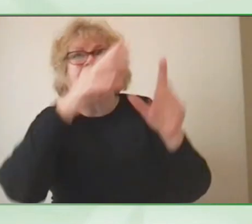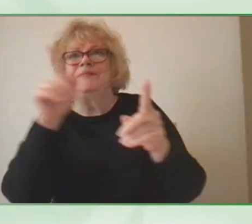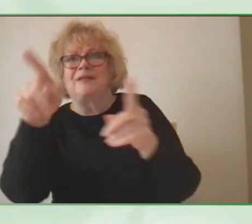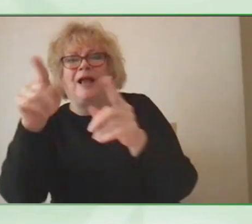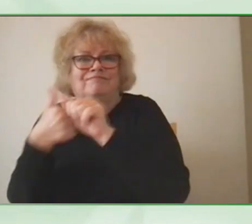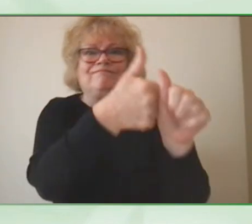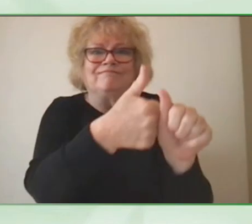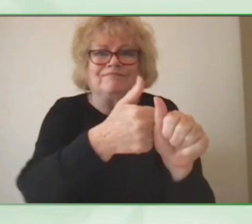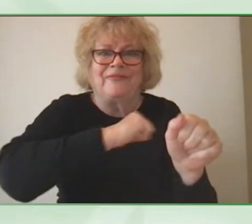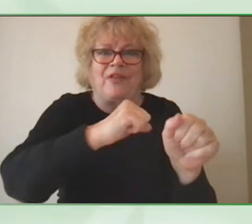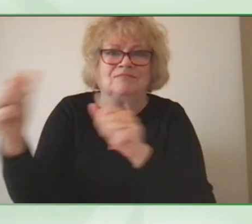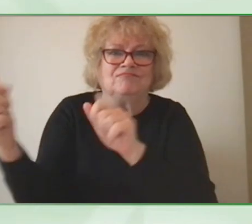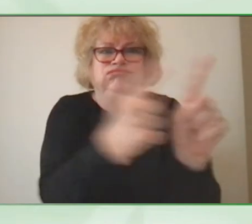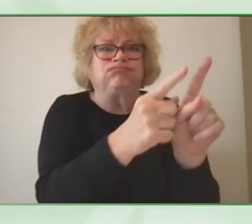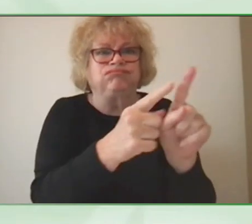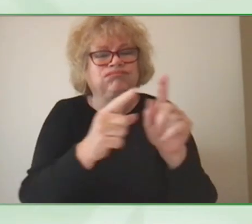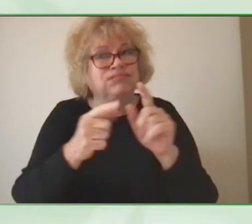Thank you, Yuliia. I had the